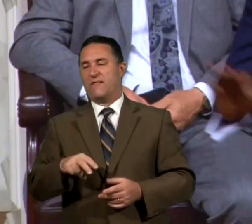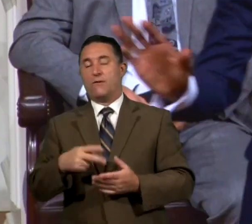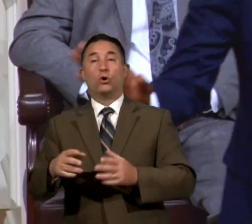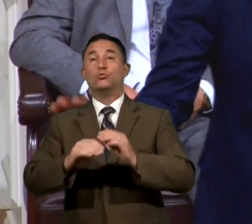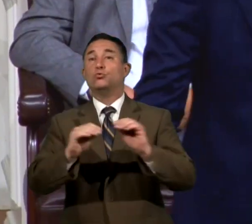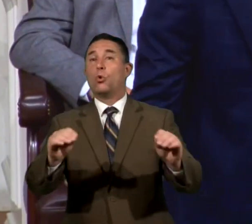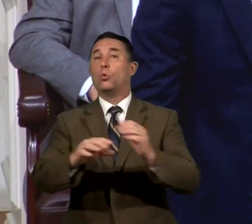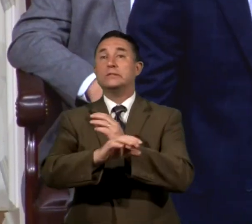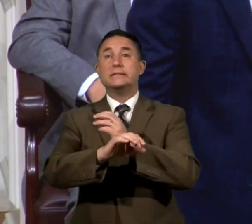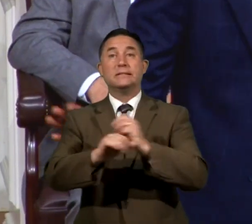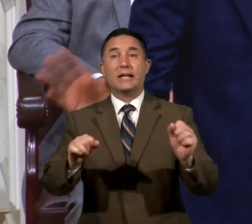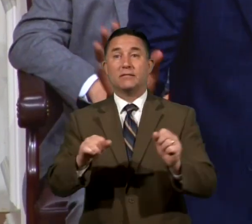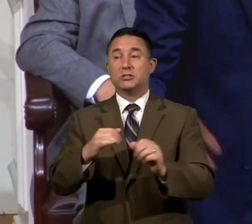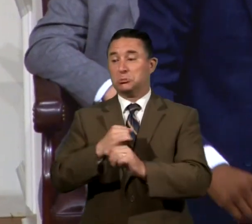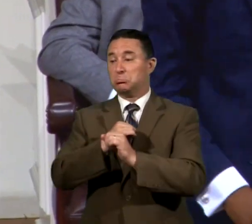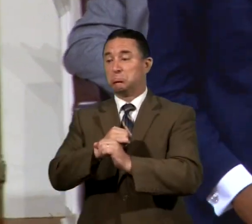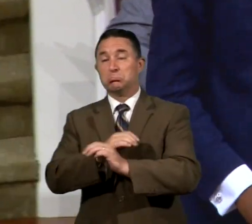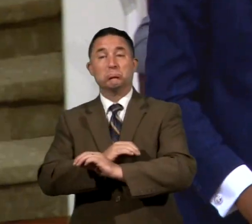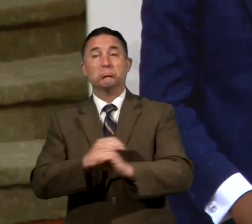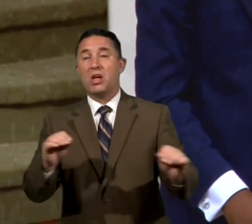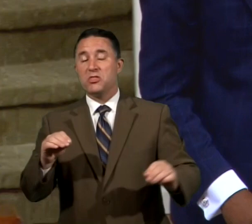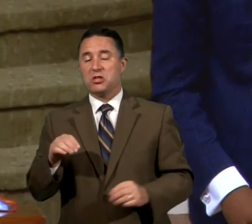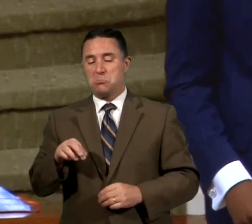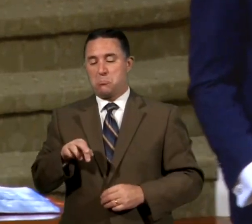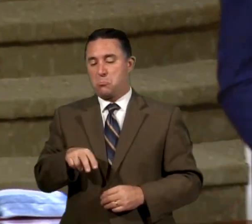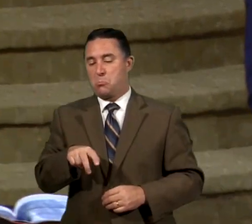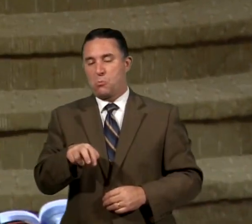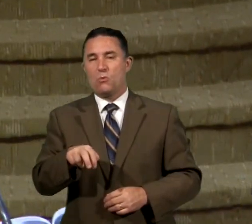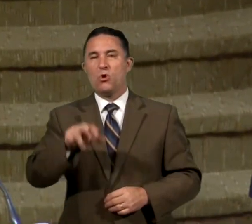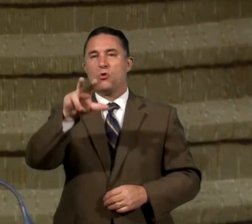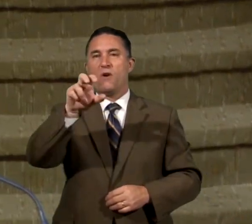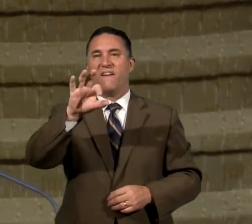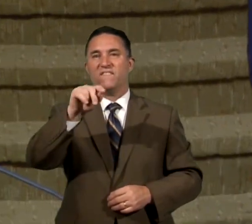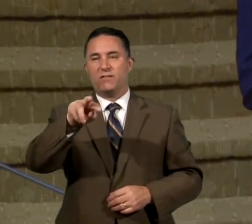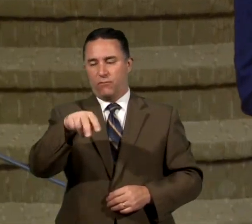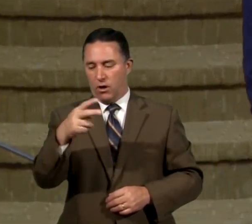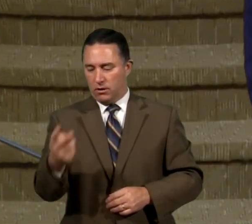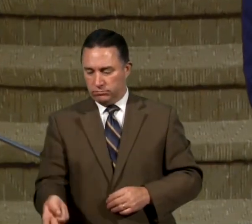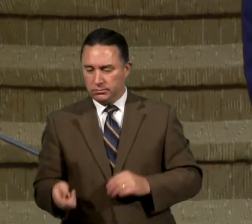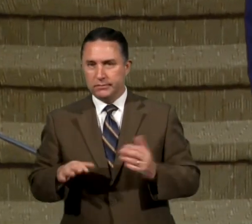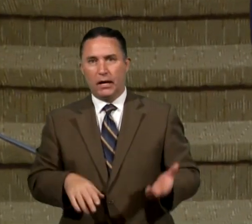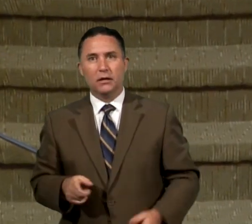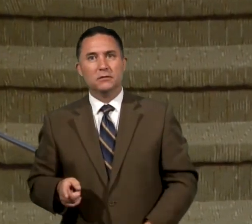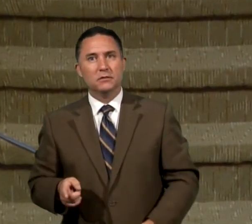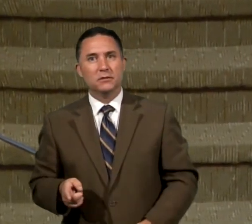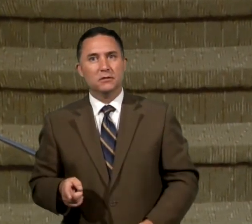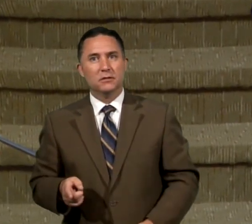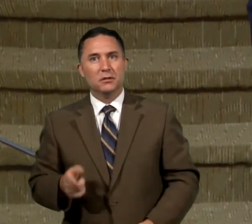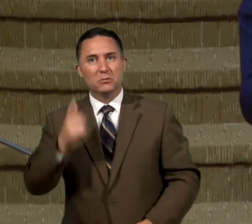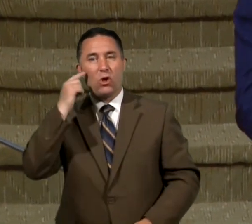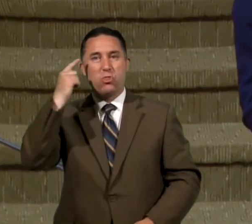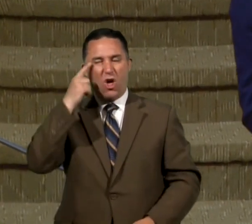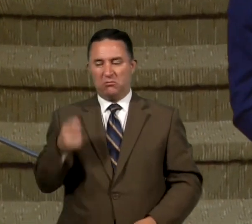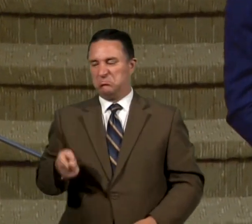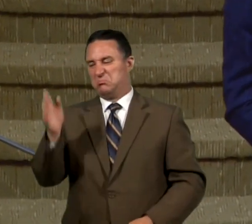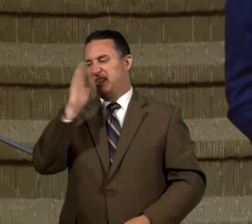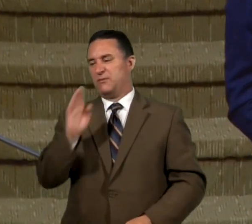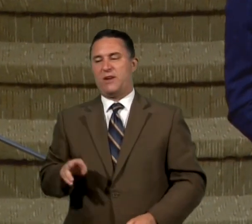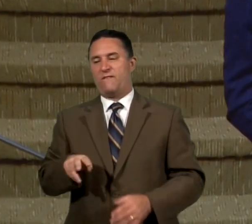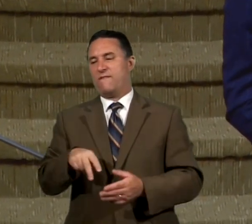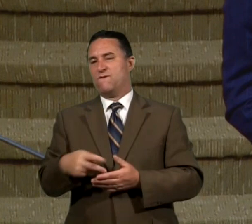safety equipment, nothing with him. Fell 300 feet to his death because he thought that he would never